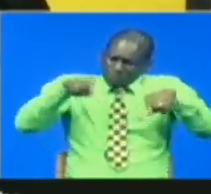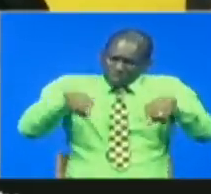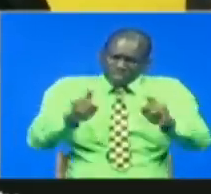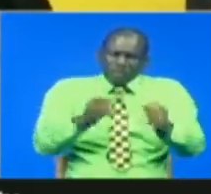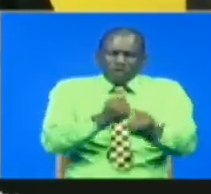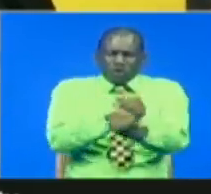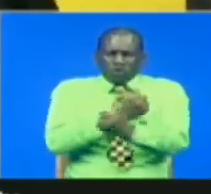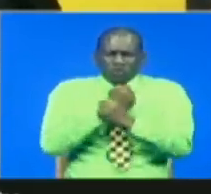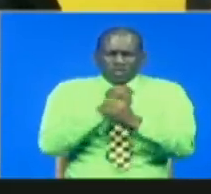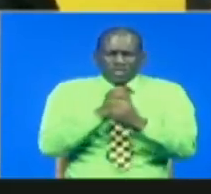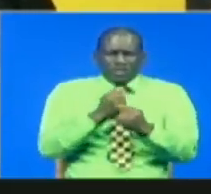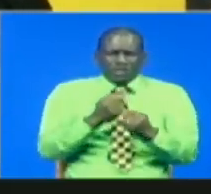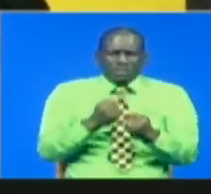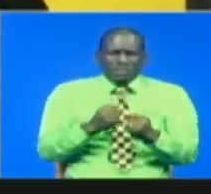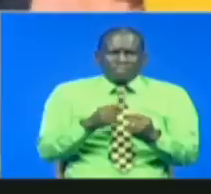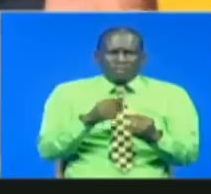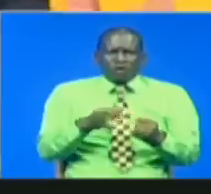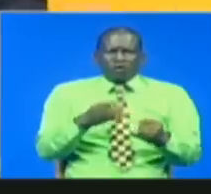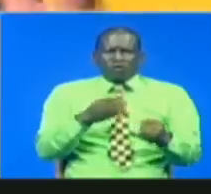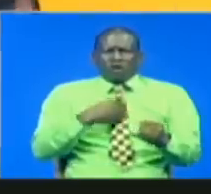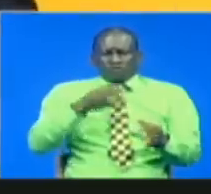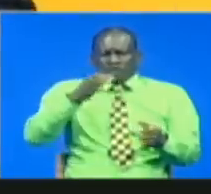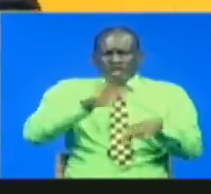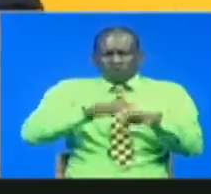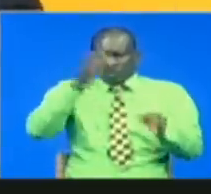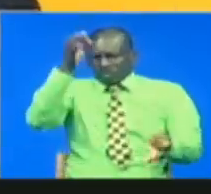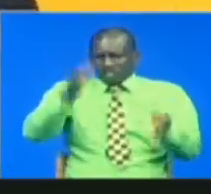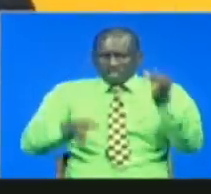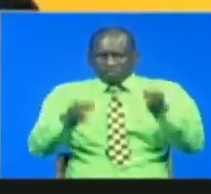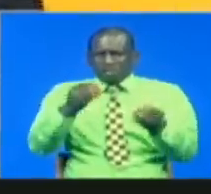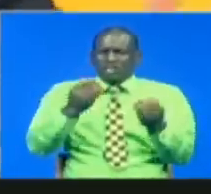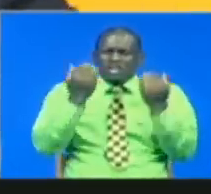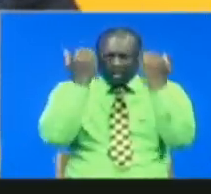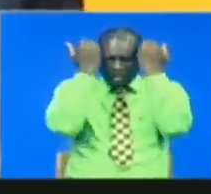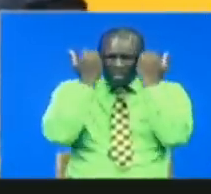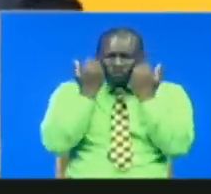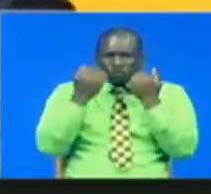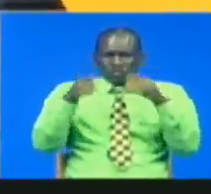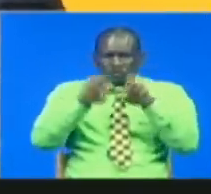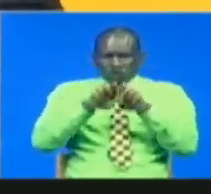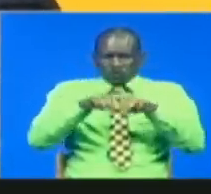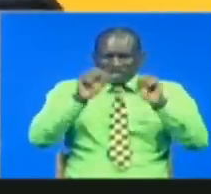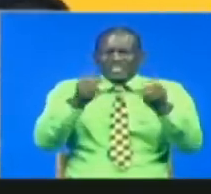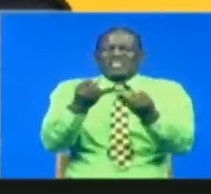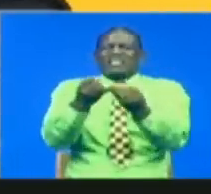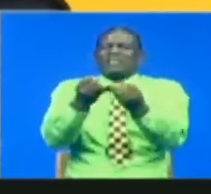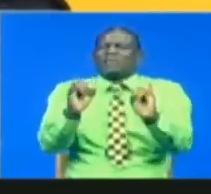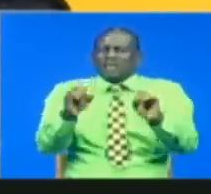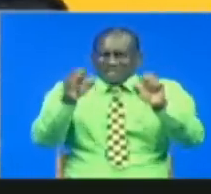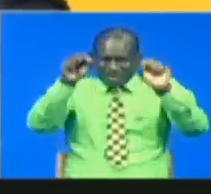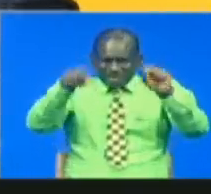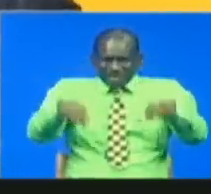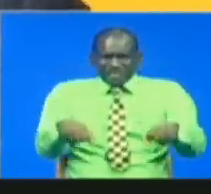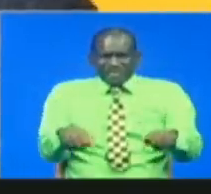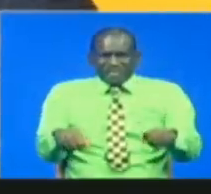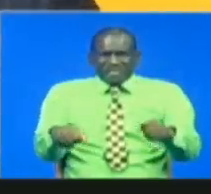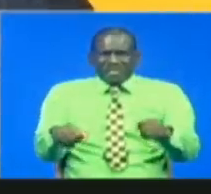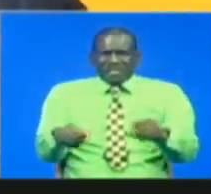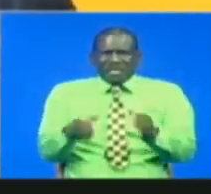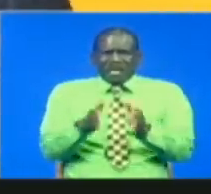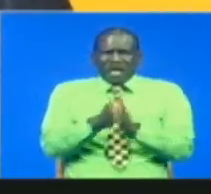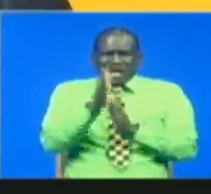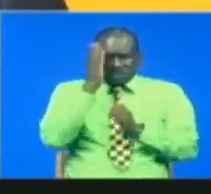confident of getting a conviction. The judiciary too, while it is independent, and you know